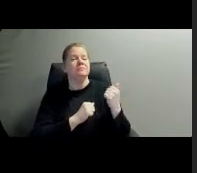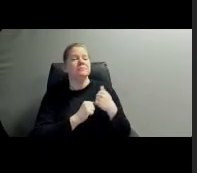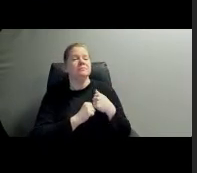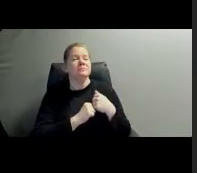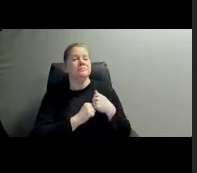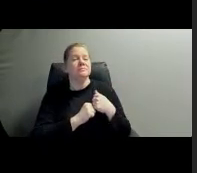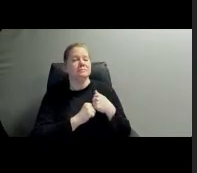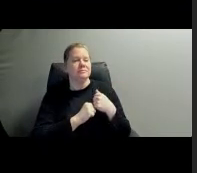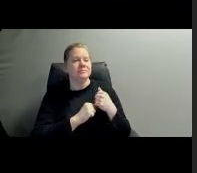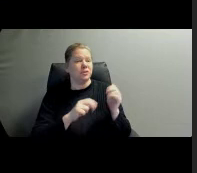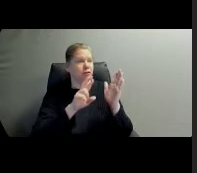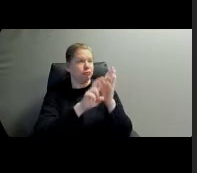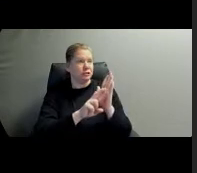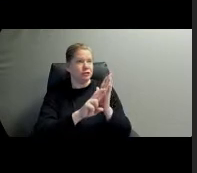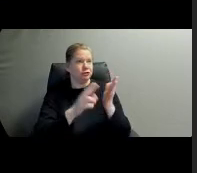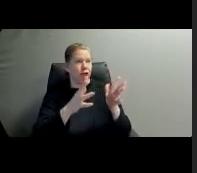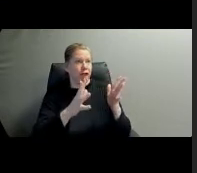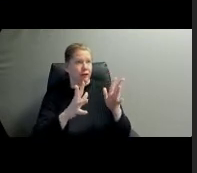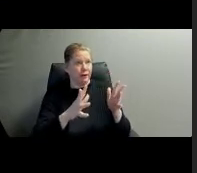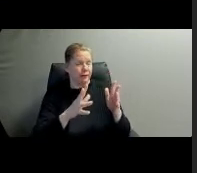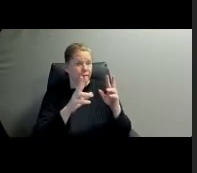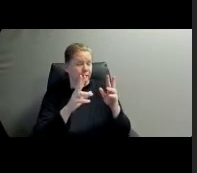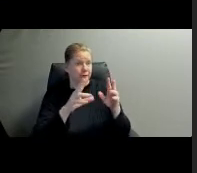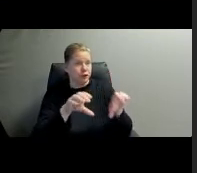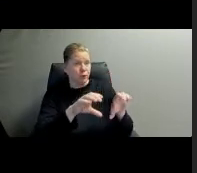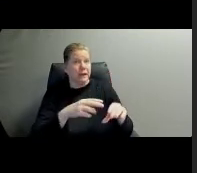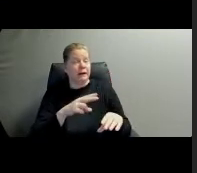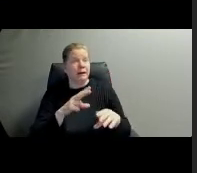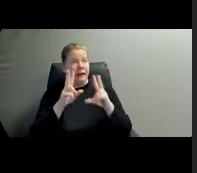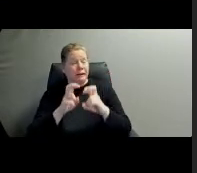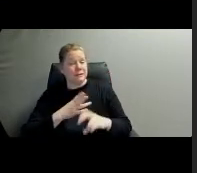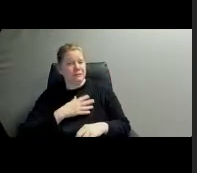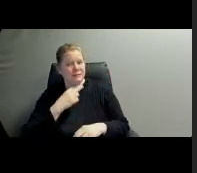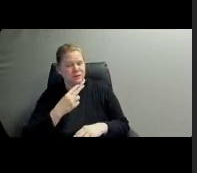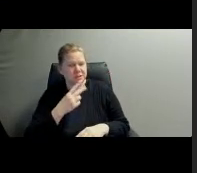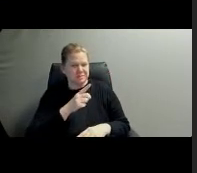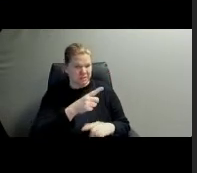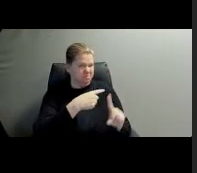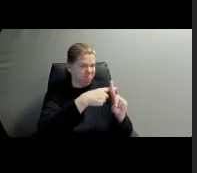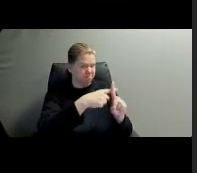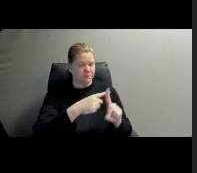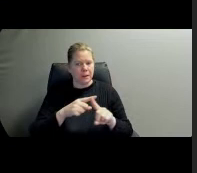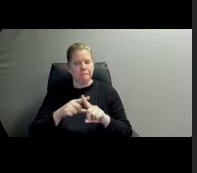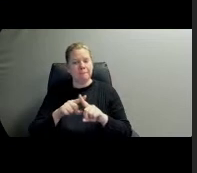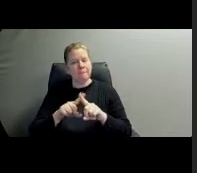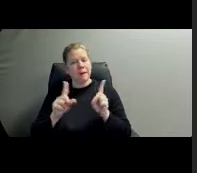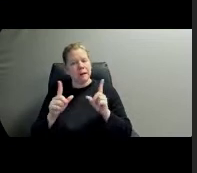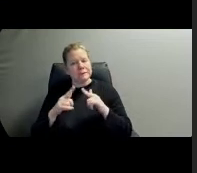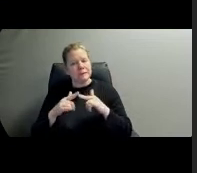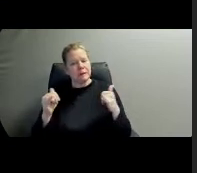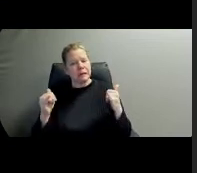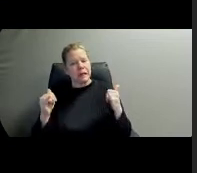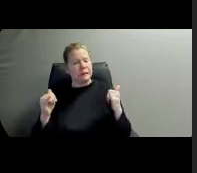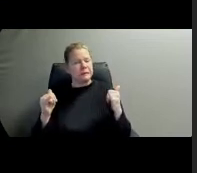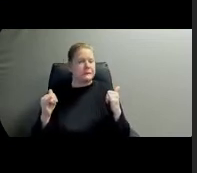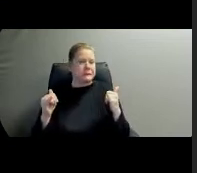by the AI algorithms which are analyzing my voice. But at the same time, there is a line that is being crossed